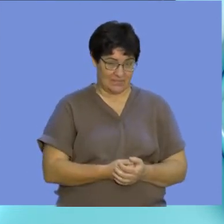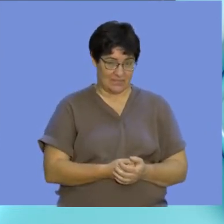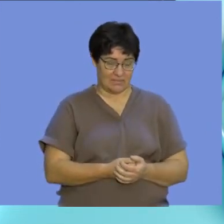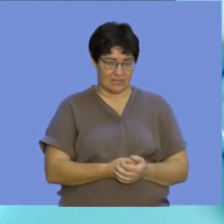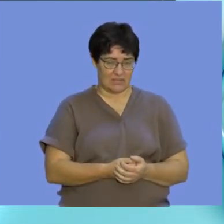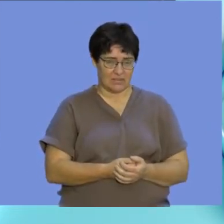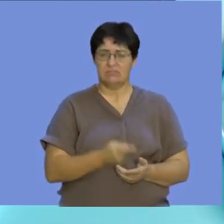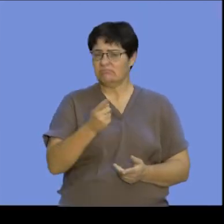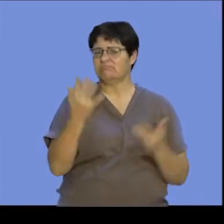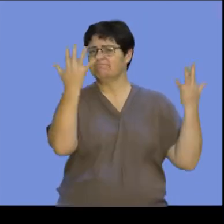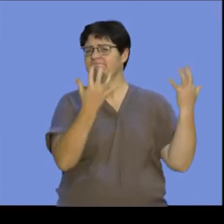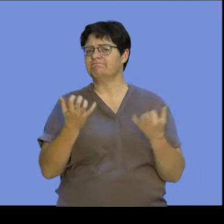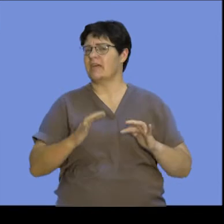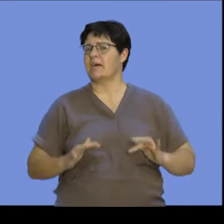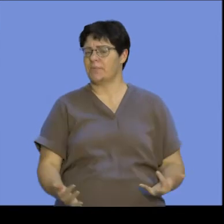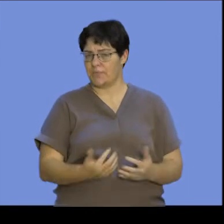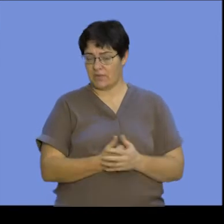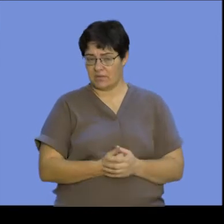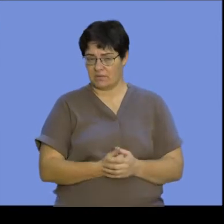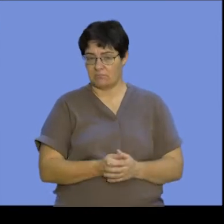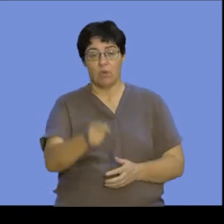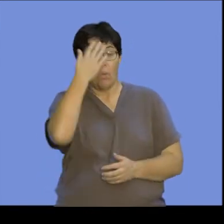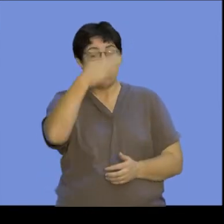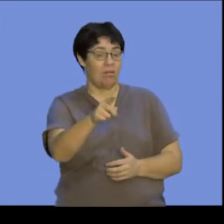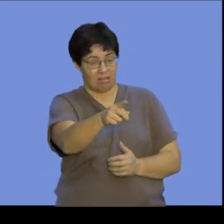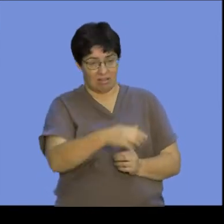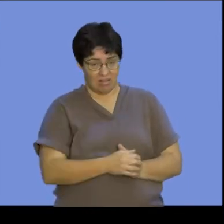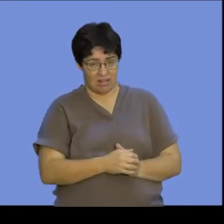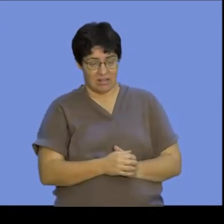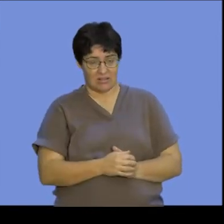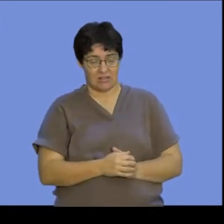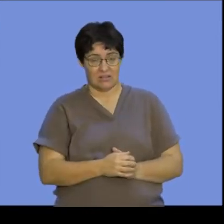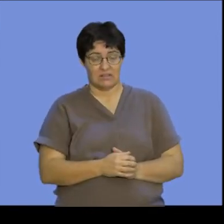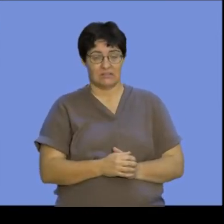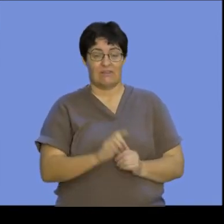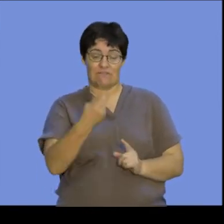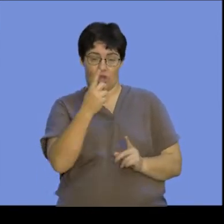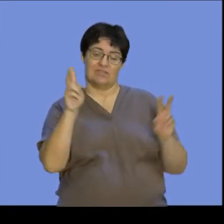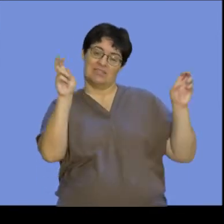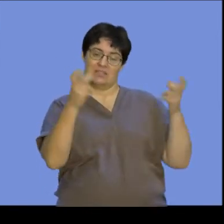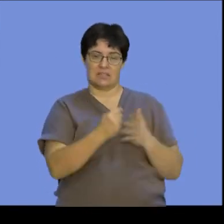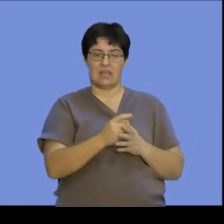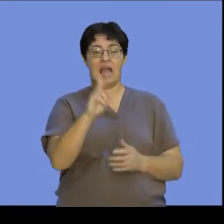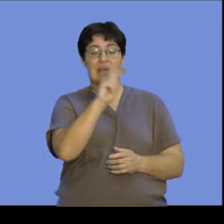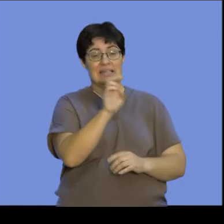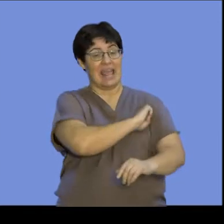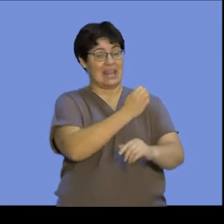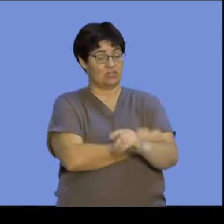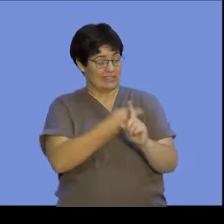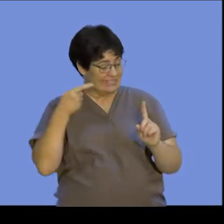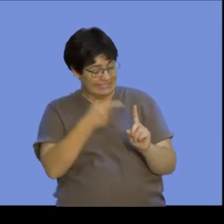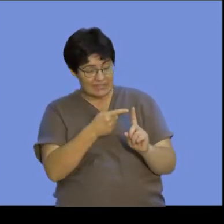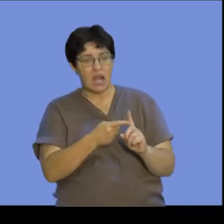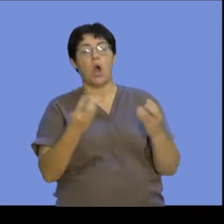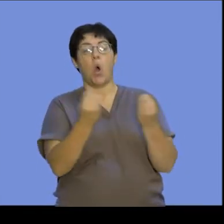How do we work it out? Well, we know, definition first, sorry. Kinetic energy is the energy that an object